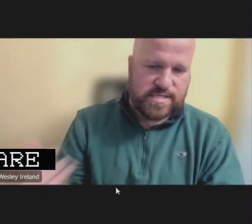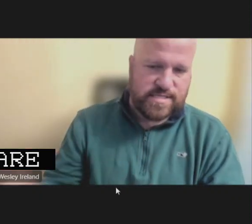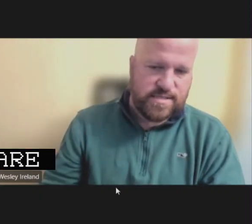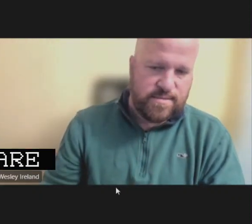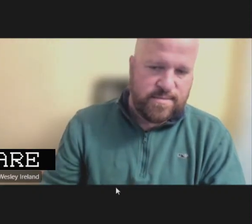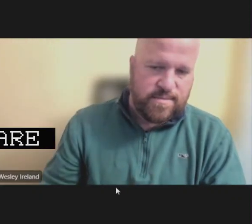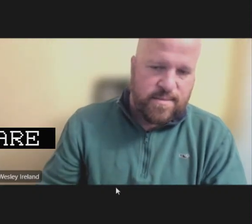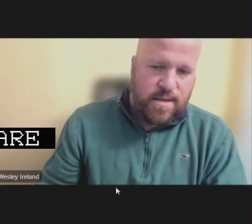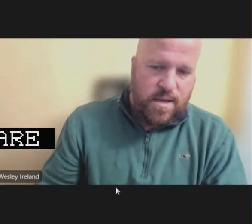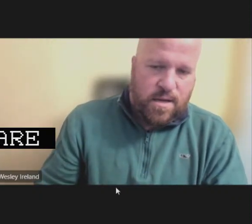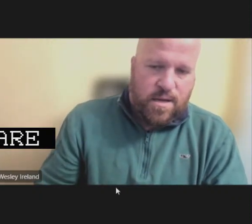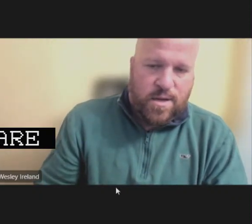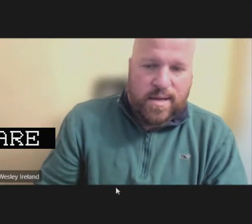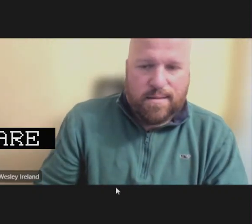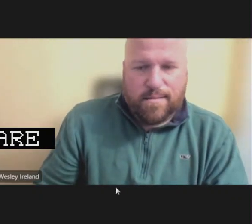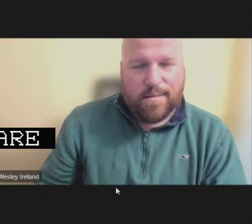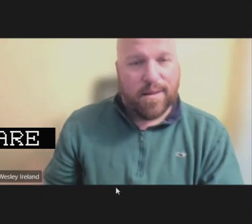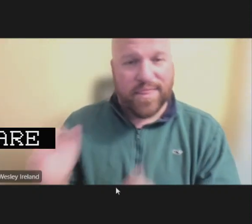cultural accuracy.